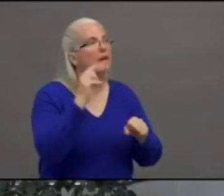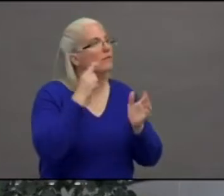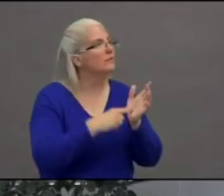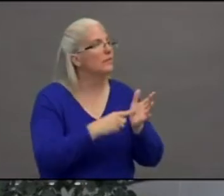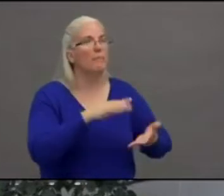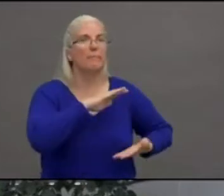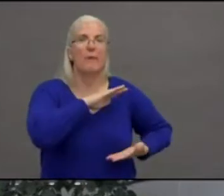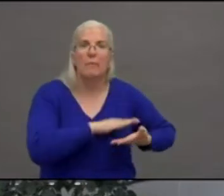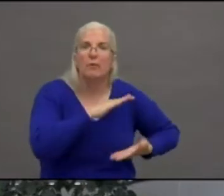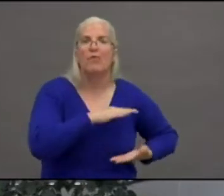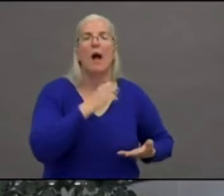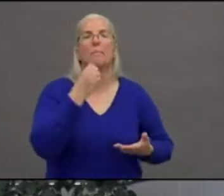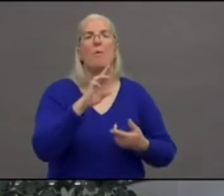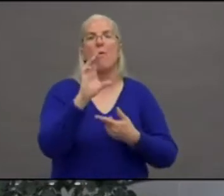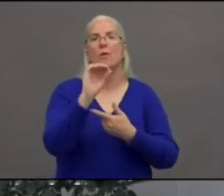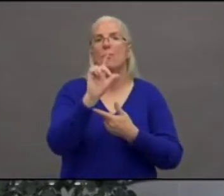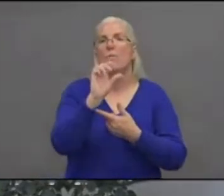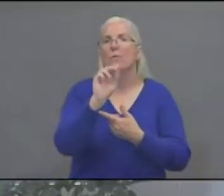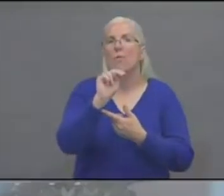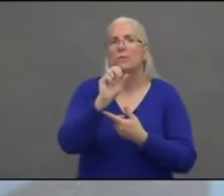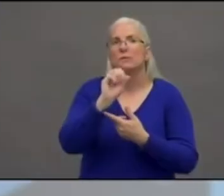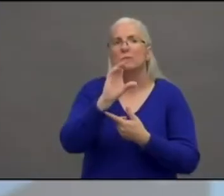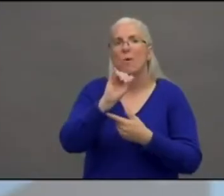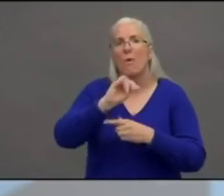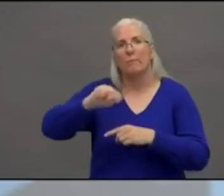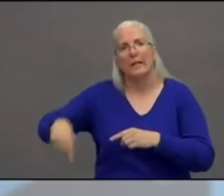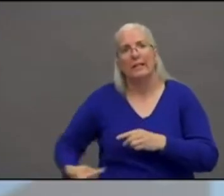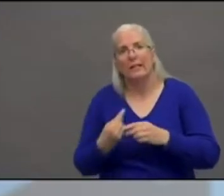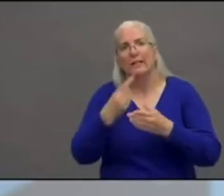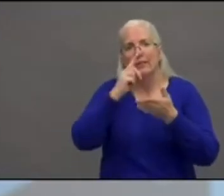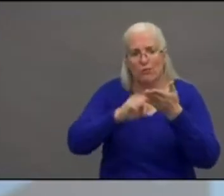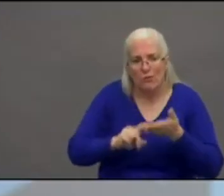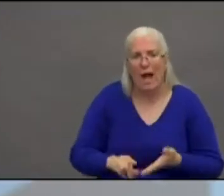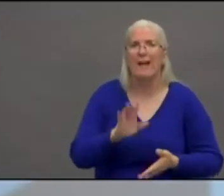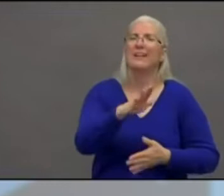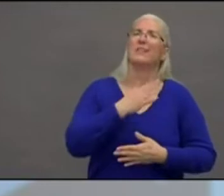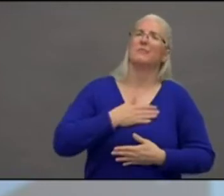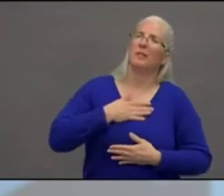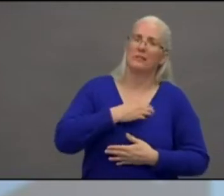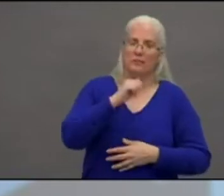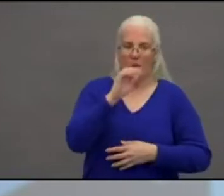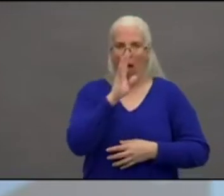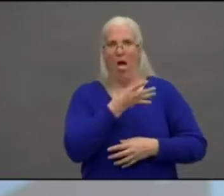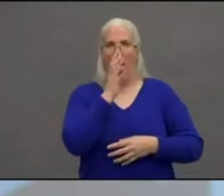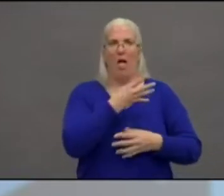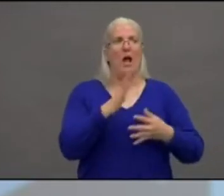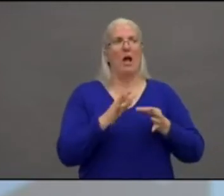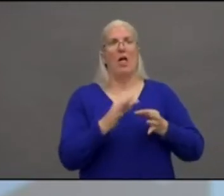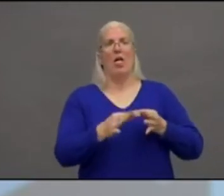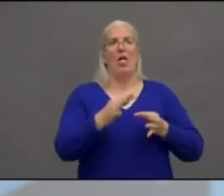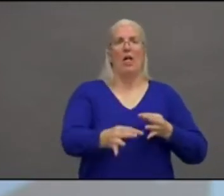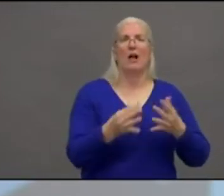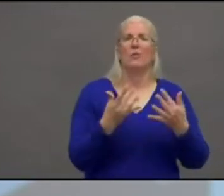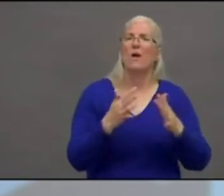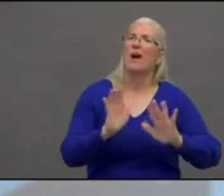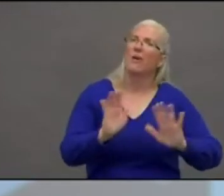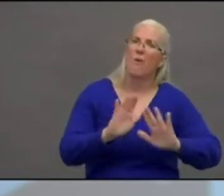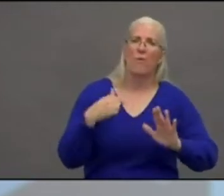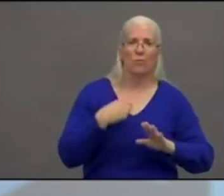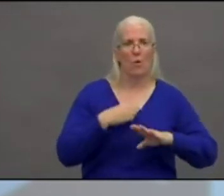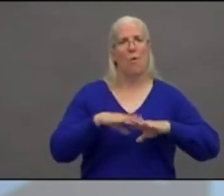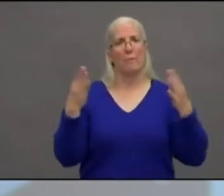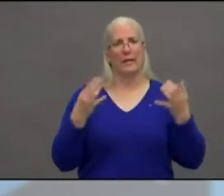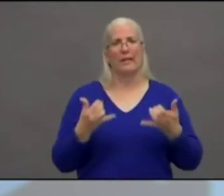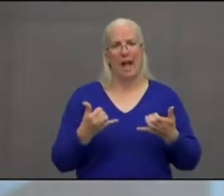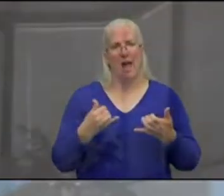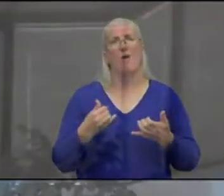our patients don't neglect that care. By neglecting it, like you said, a small problem can become a bigger one, right?